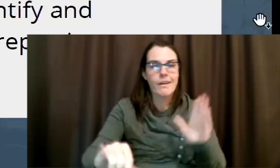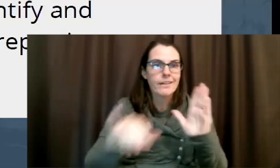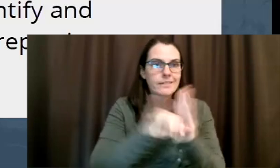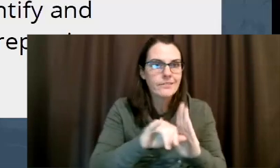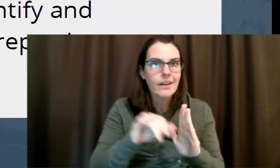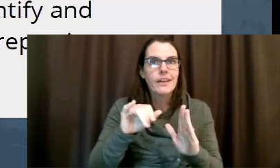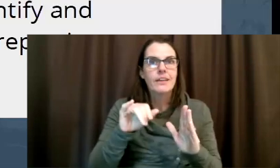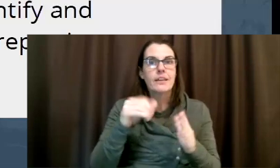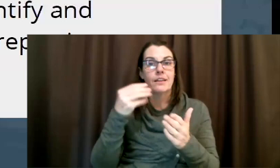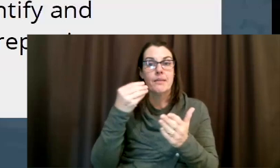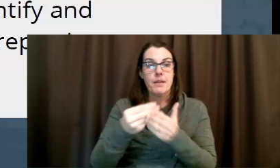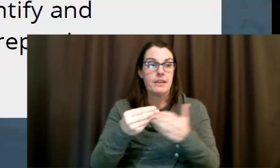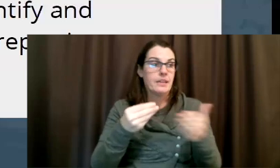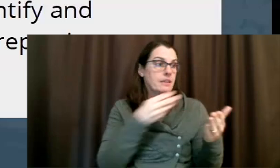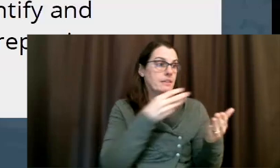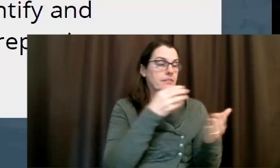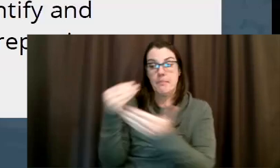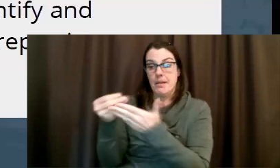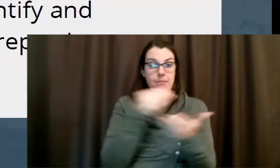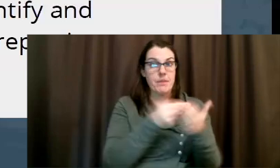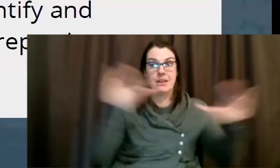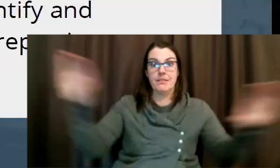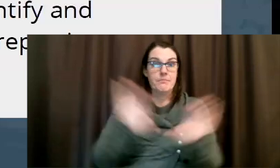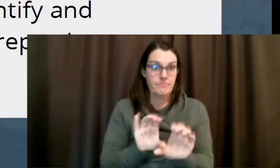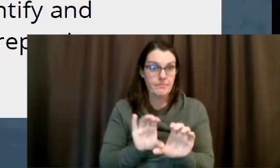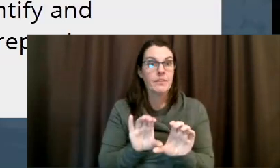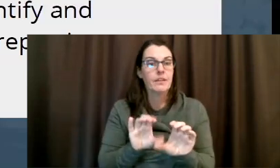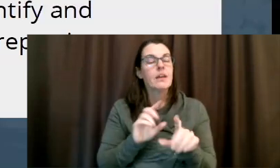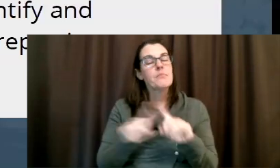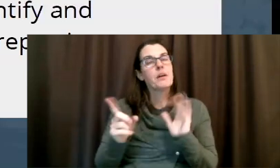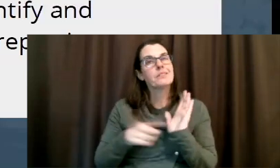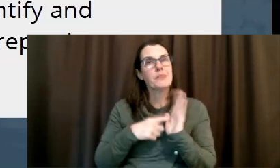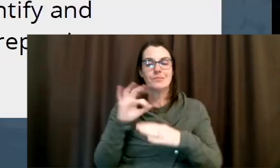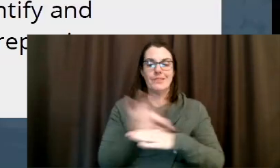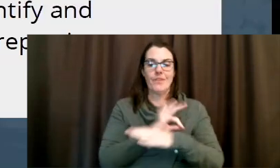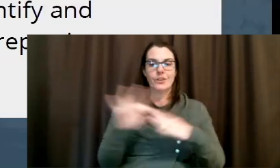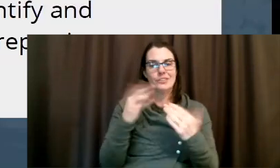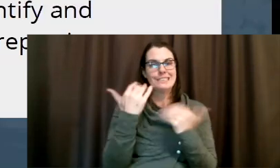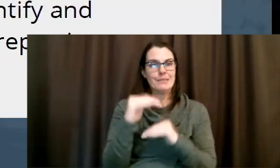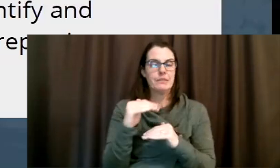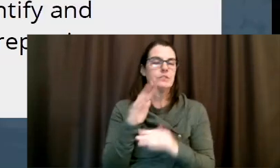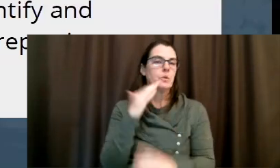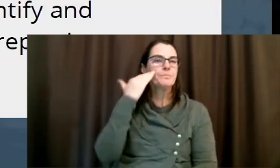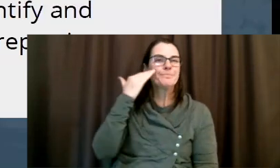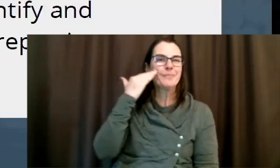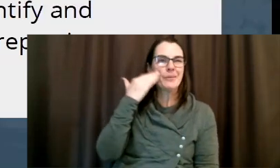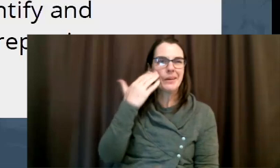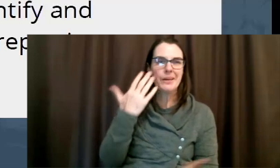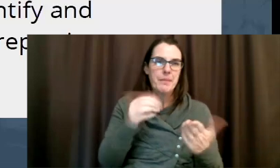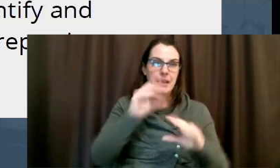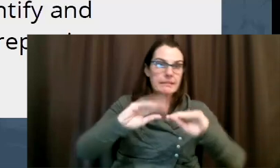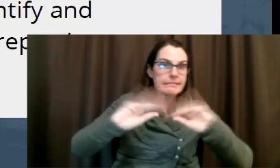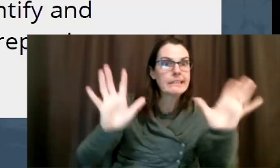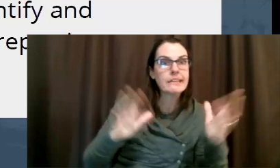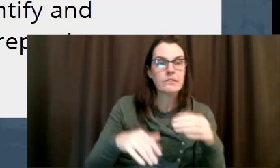But sometimes the functionality of those tracking options is limited, and so just be aware it might be less straightforward than just having